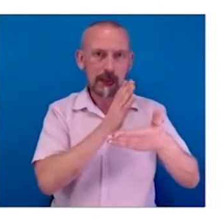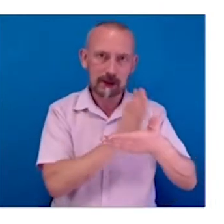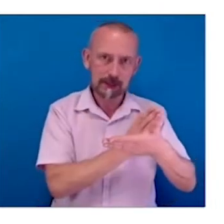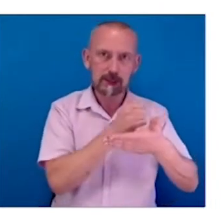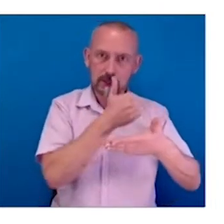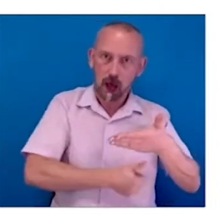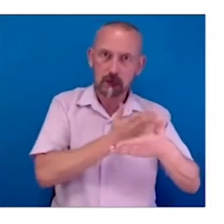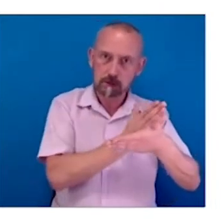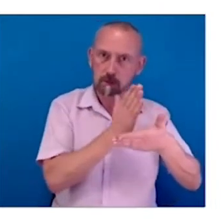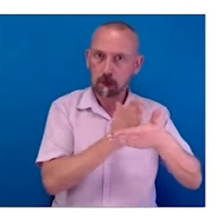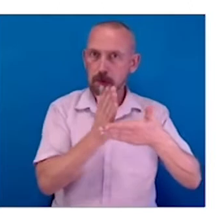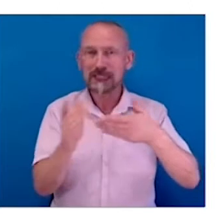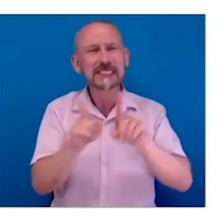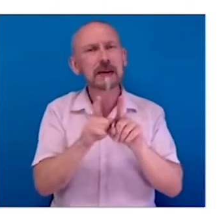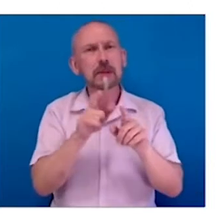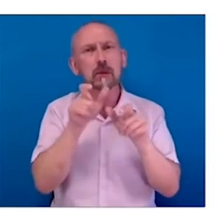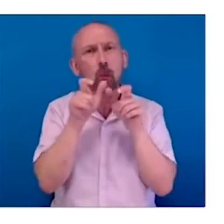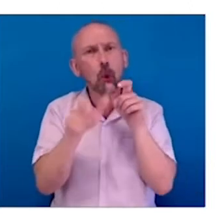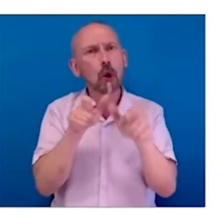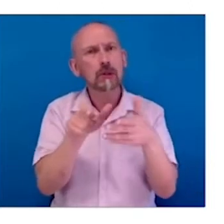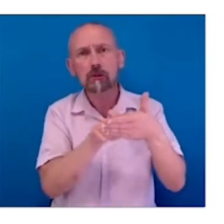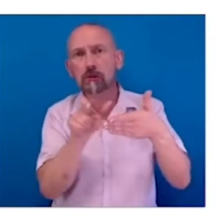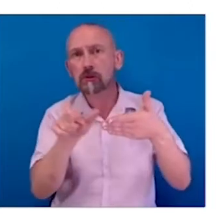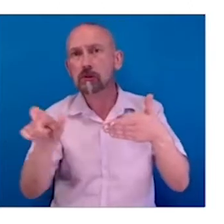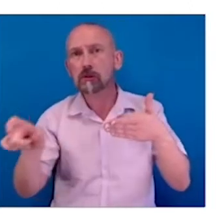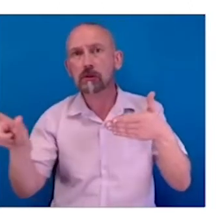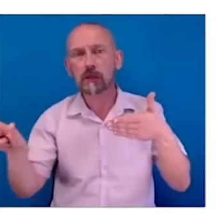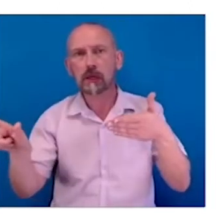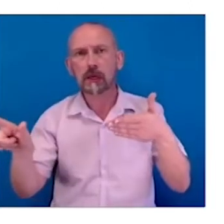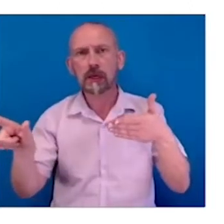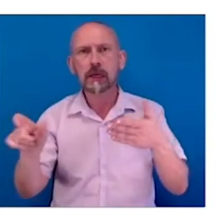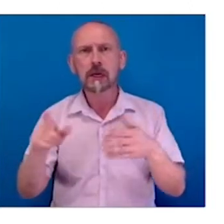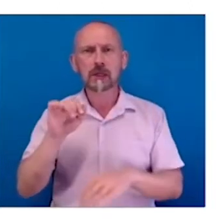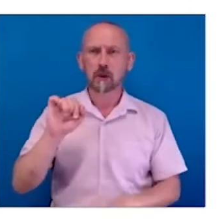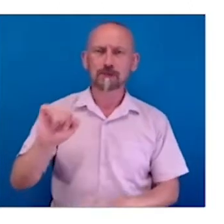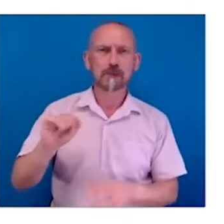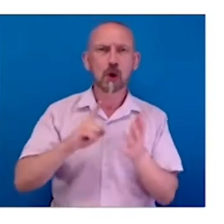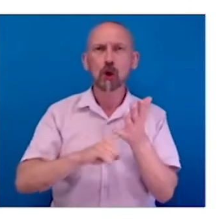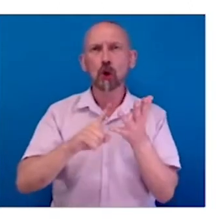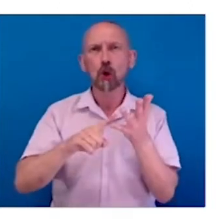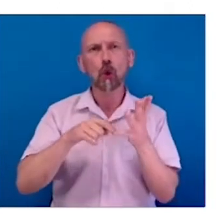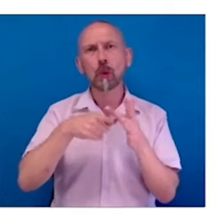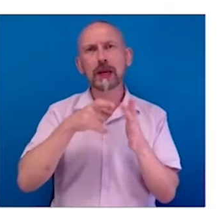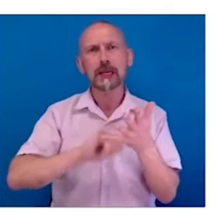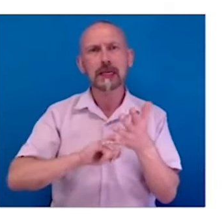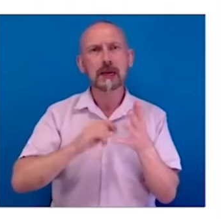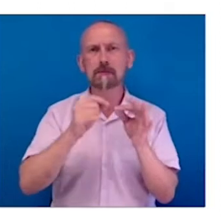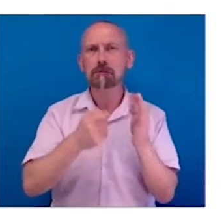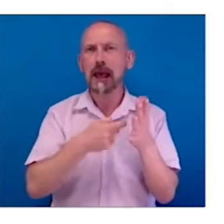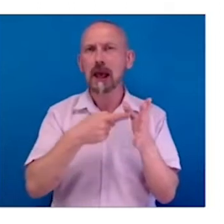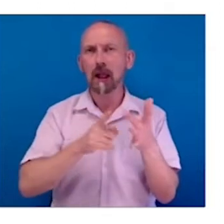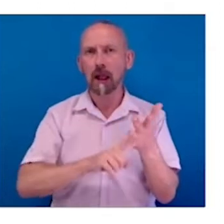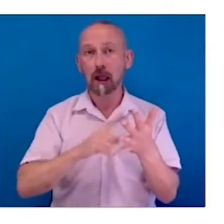as words are read. This presented Louis Braille with enormous challenges, as he had